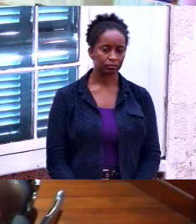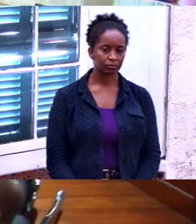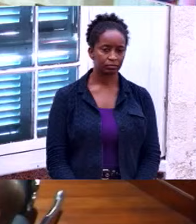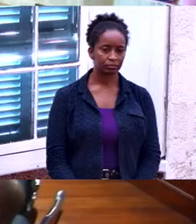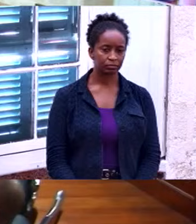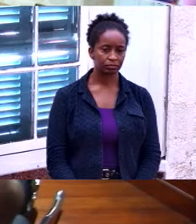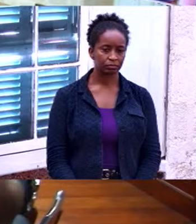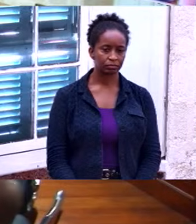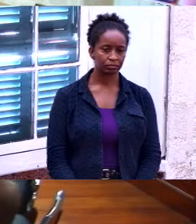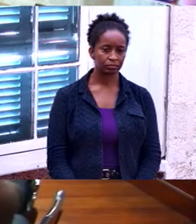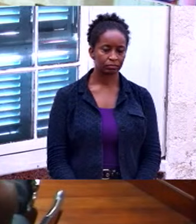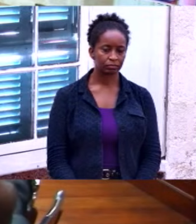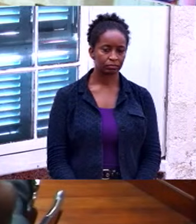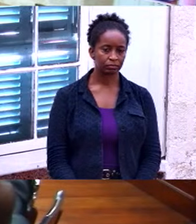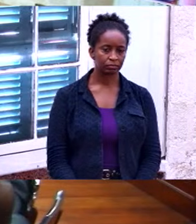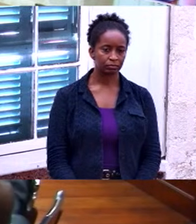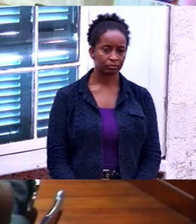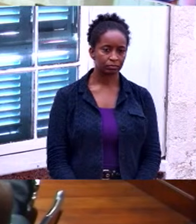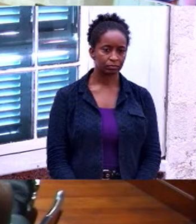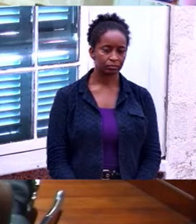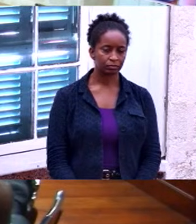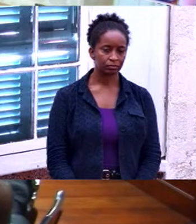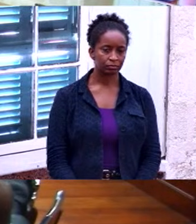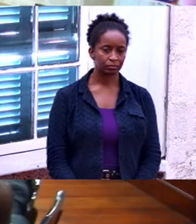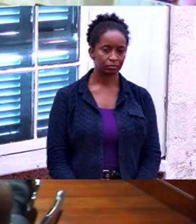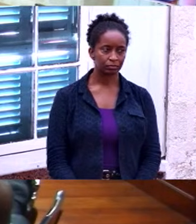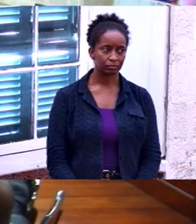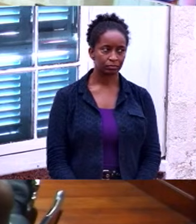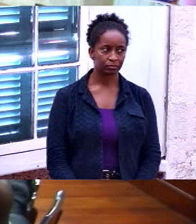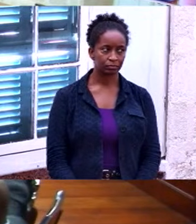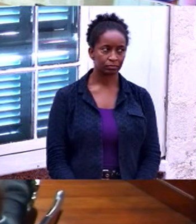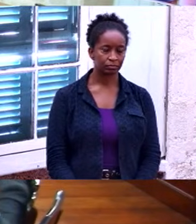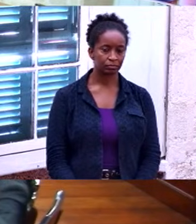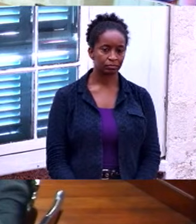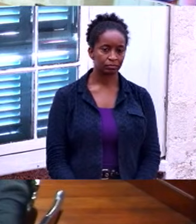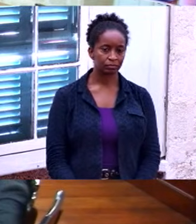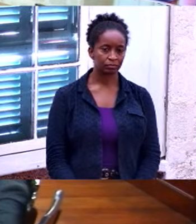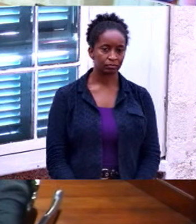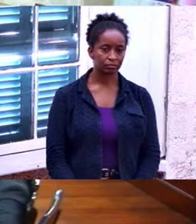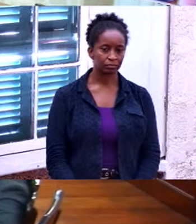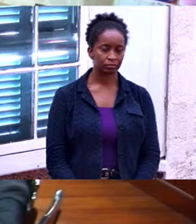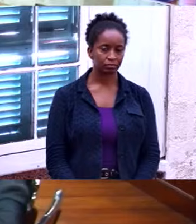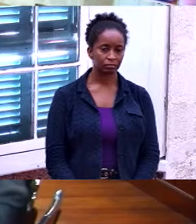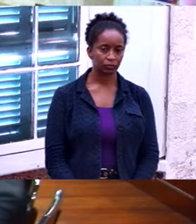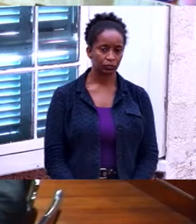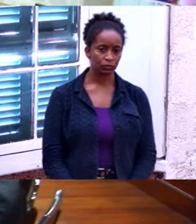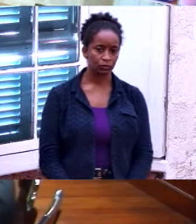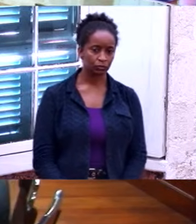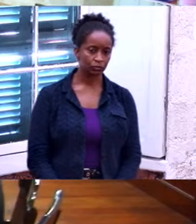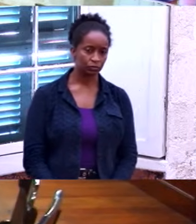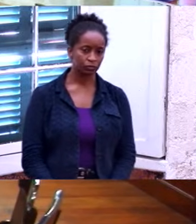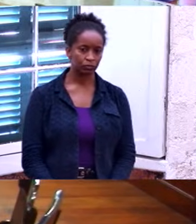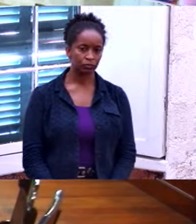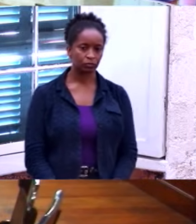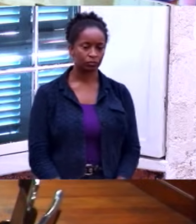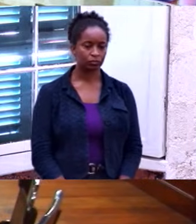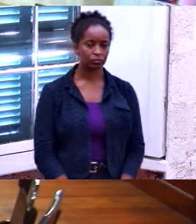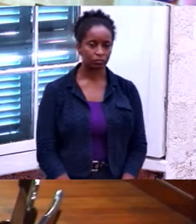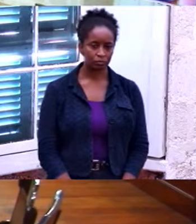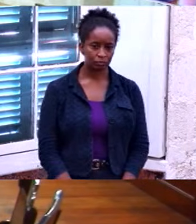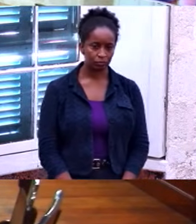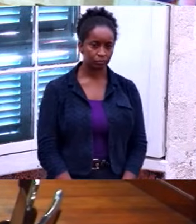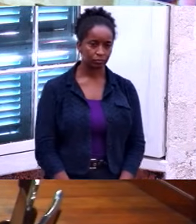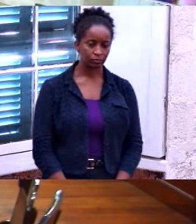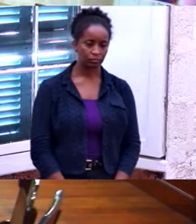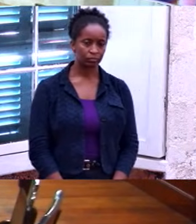Thank you, Mr. President. This is a little risky. It's not usually my standard to speak without being fully prepared,